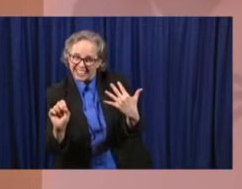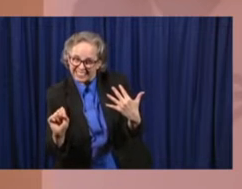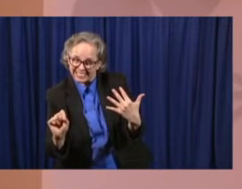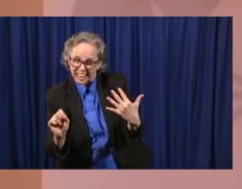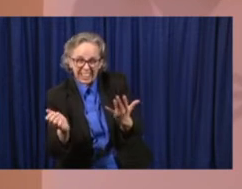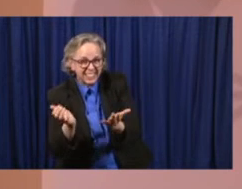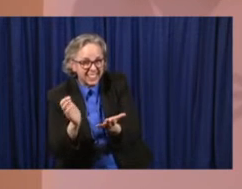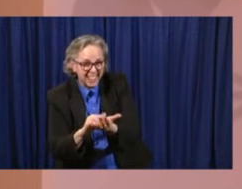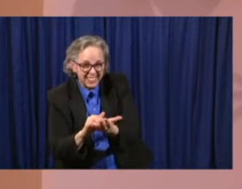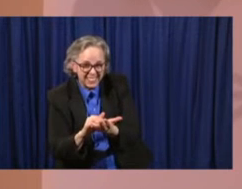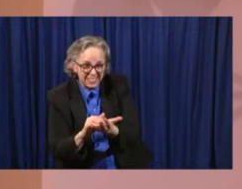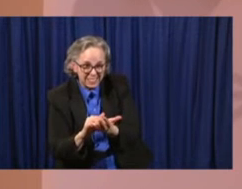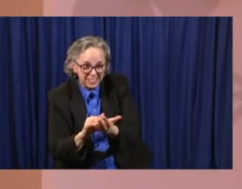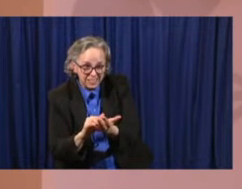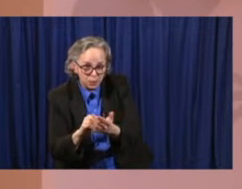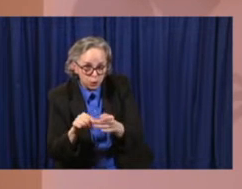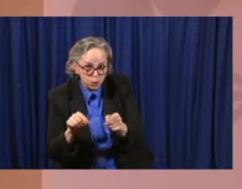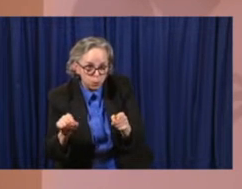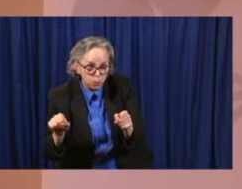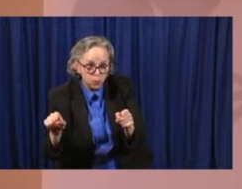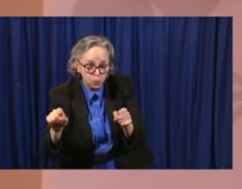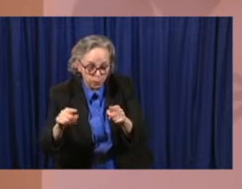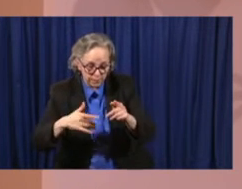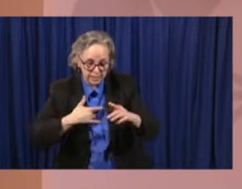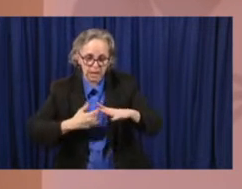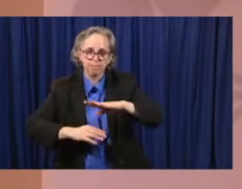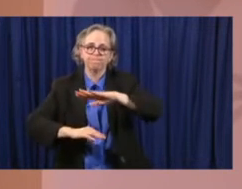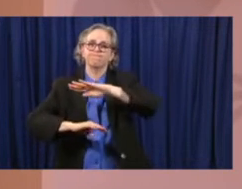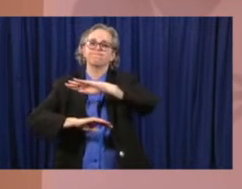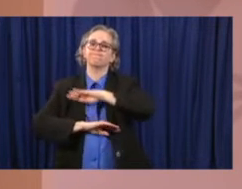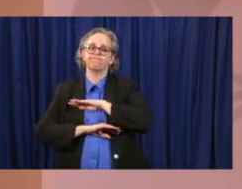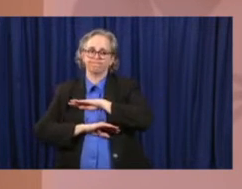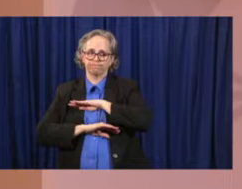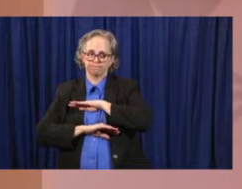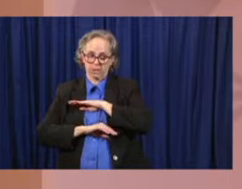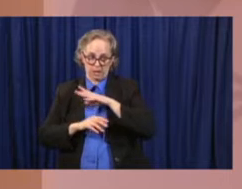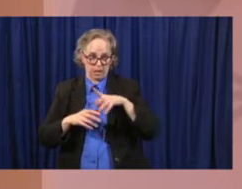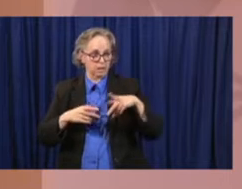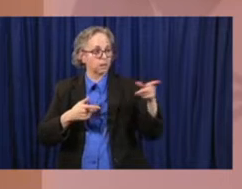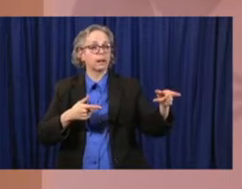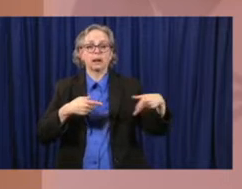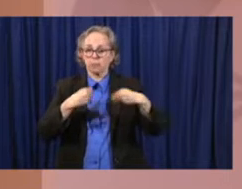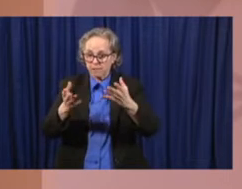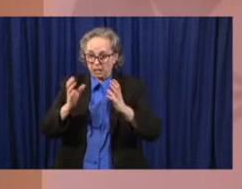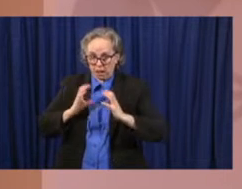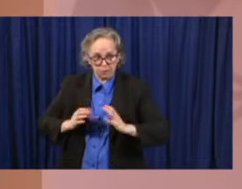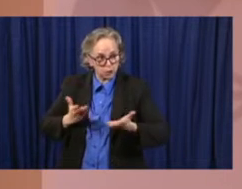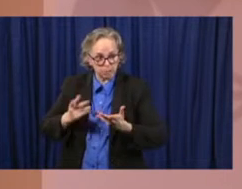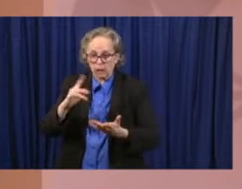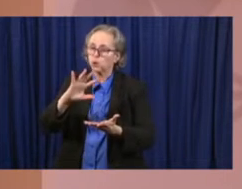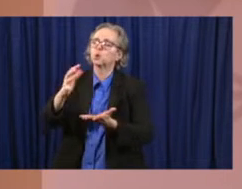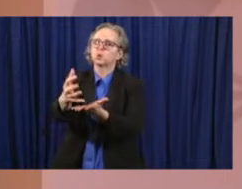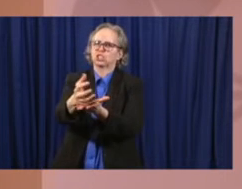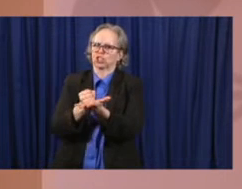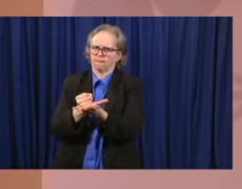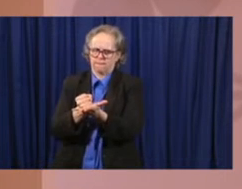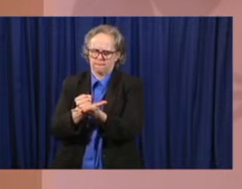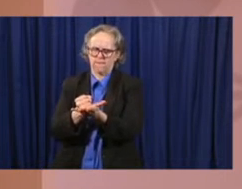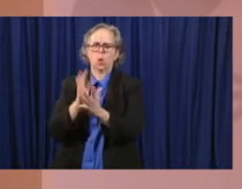delivering the level of customer service that people deserve, they will continue to make those